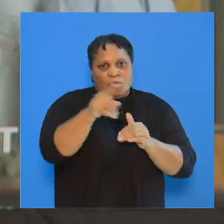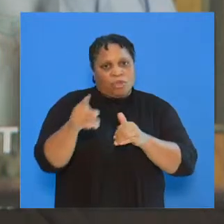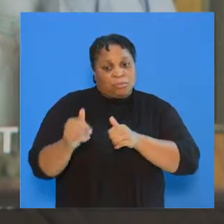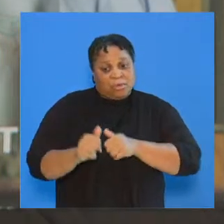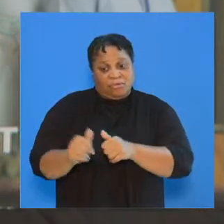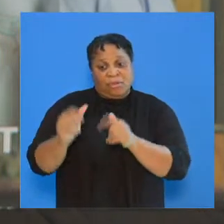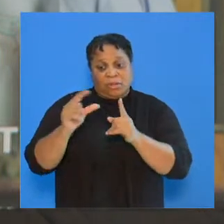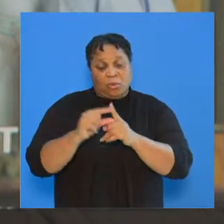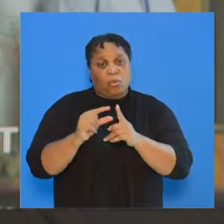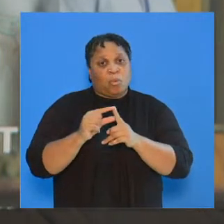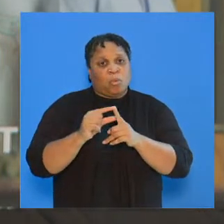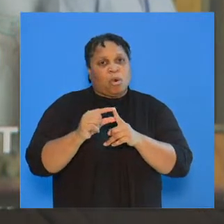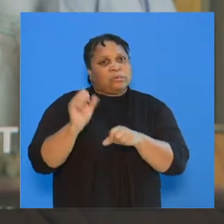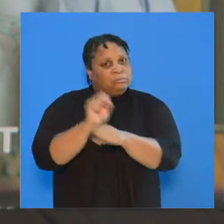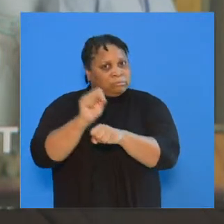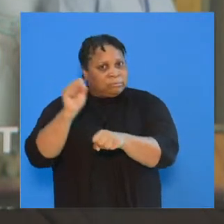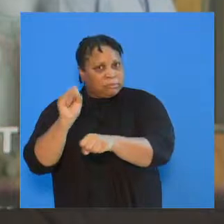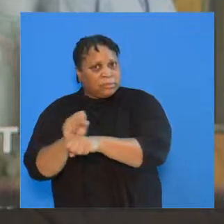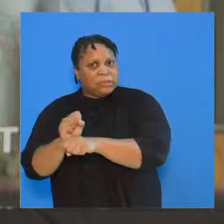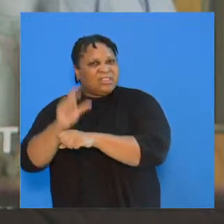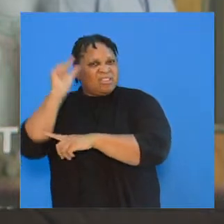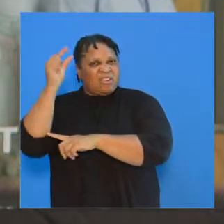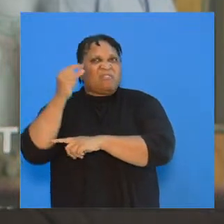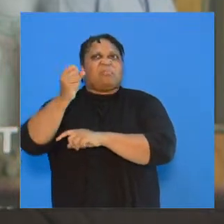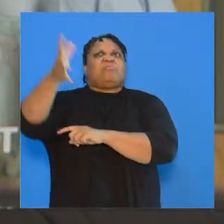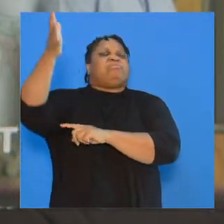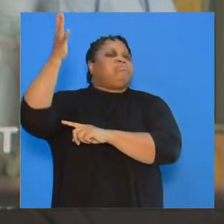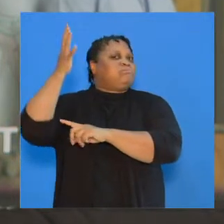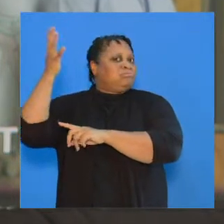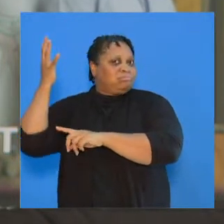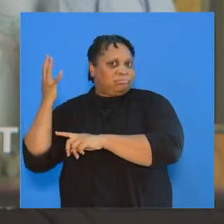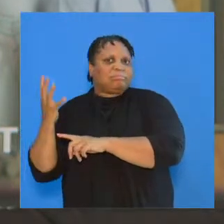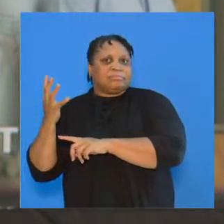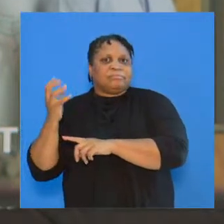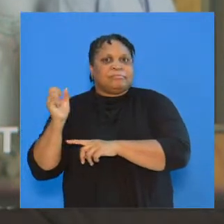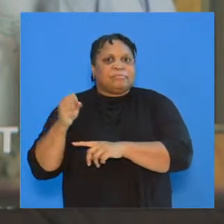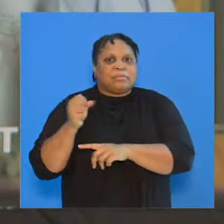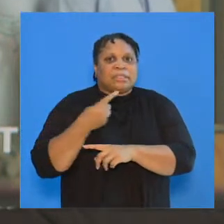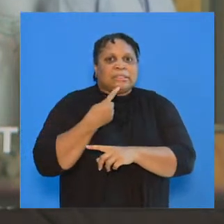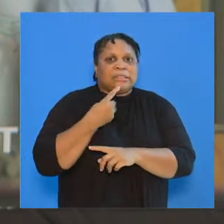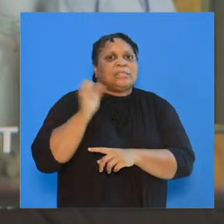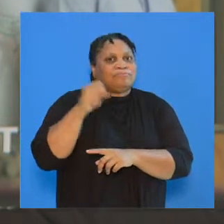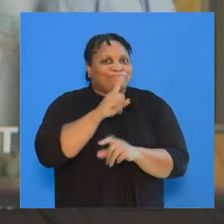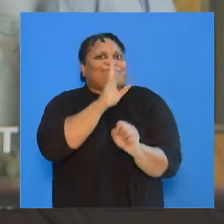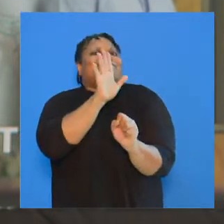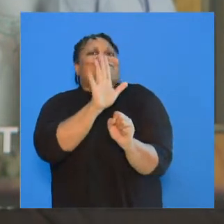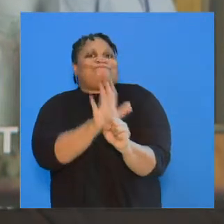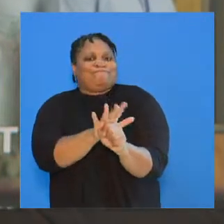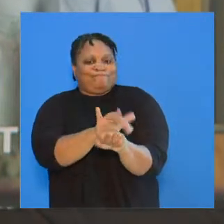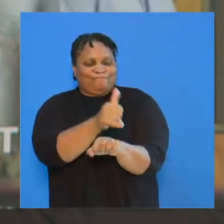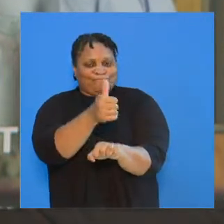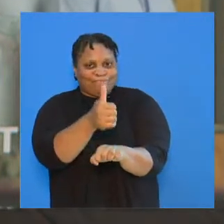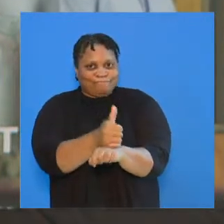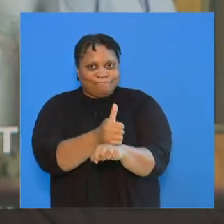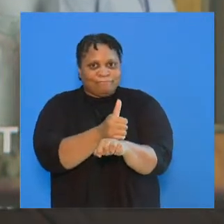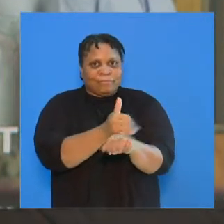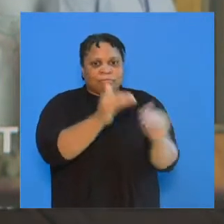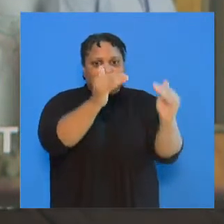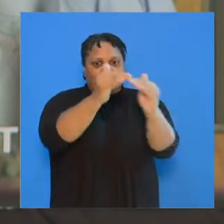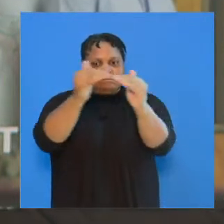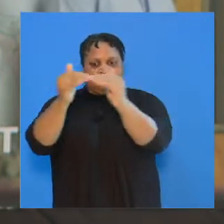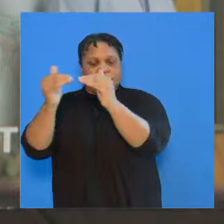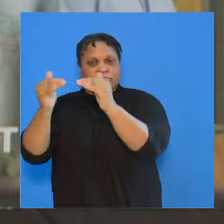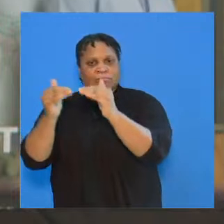government over the past few years, we have demonstrated in word and deed our commitment to establishing a measure of racial